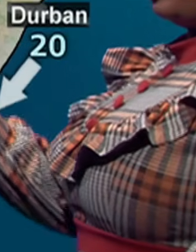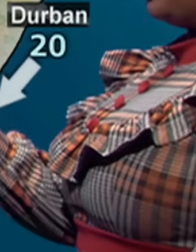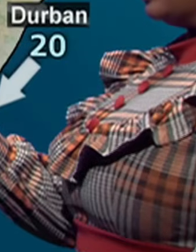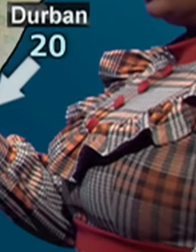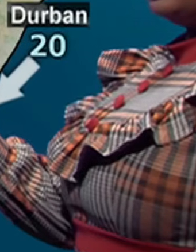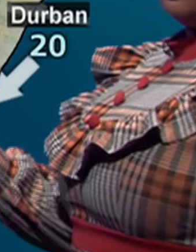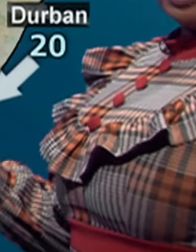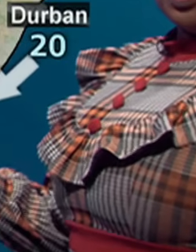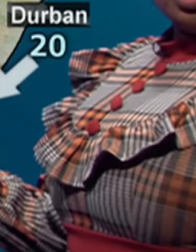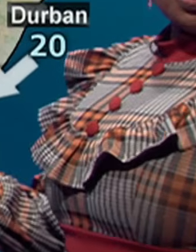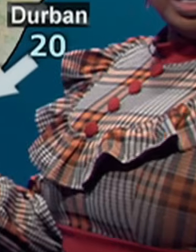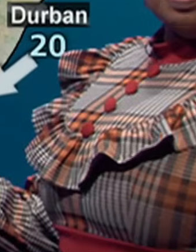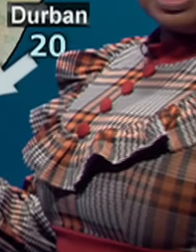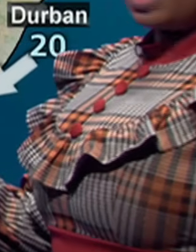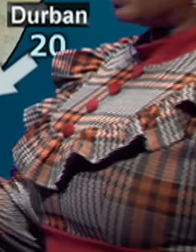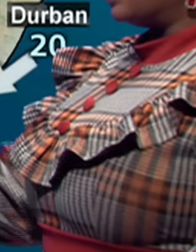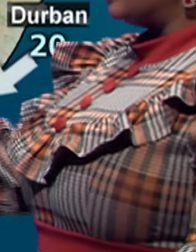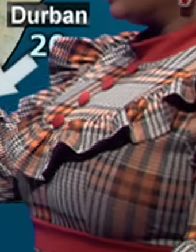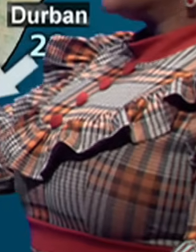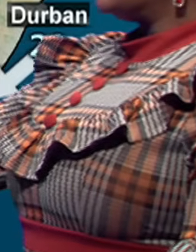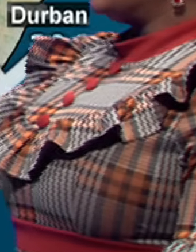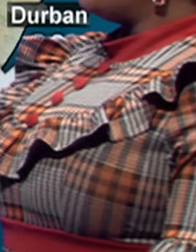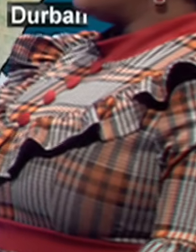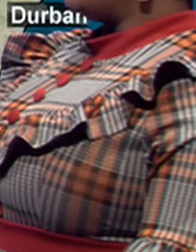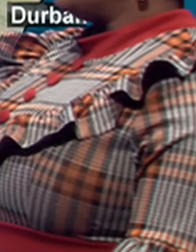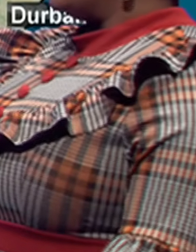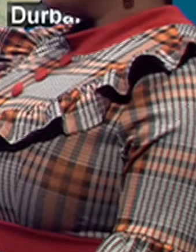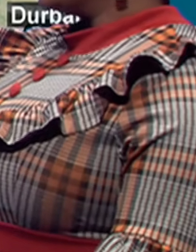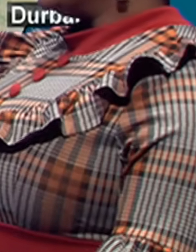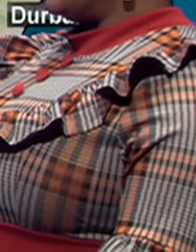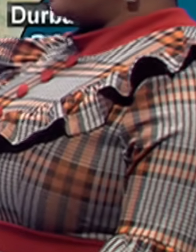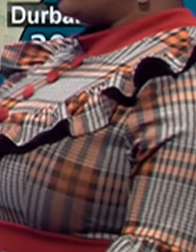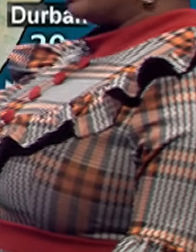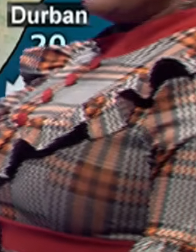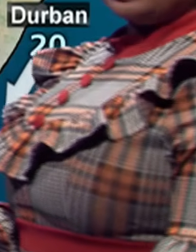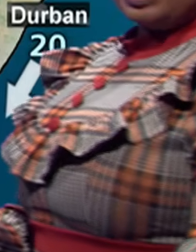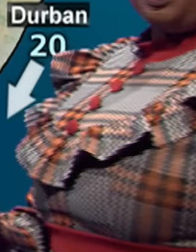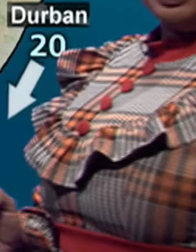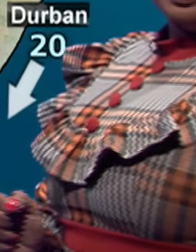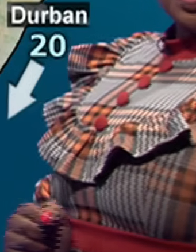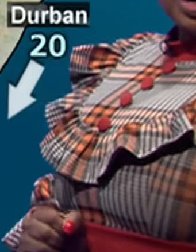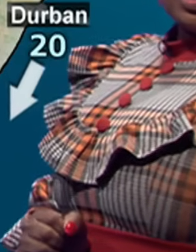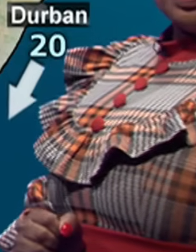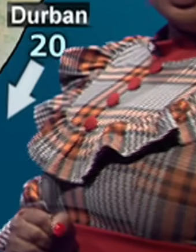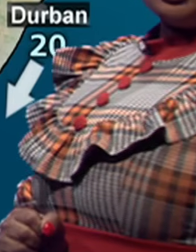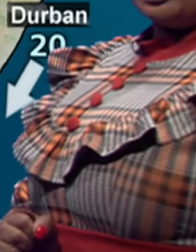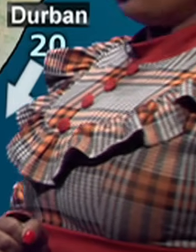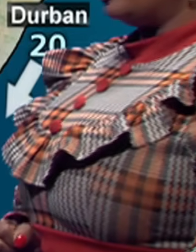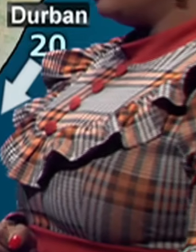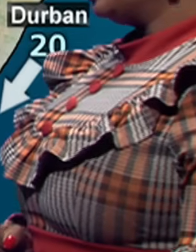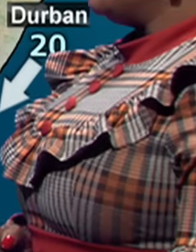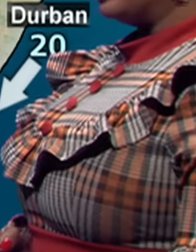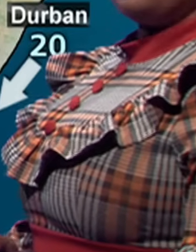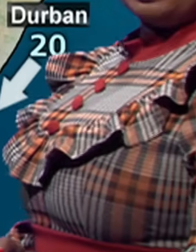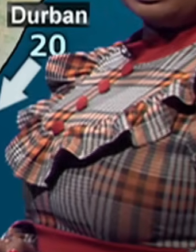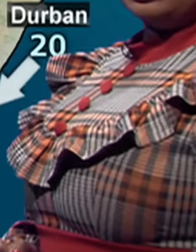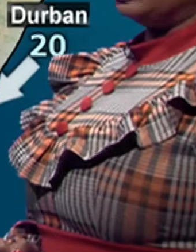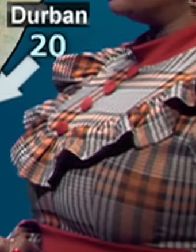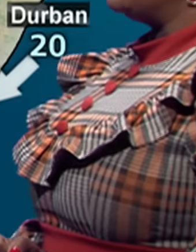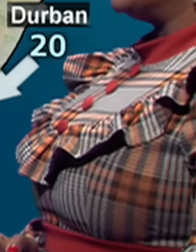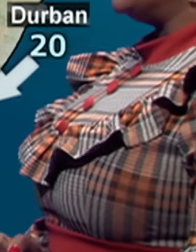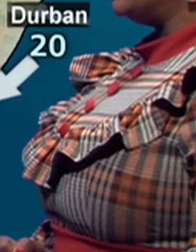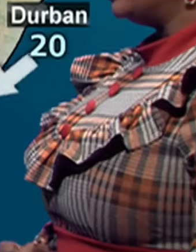go la Bloemfontein go tla be go ntse go ne le mesarasarane ga re tsenelela gona go la Northern Cape le gona Eastern Cape re bona go tla be go ntse go na le kgonagalo tša dipula ka